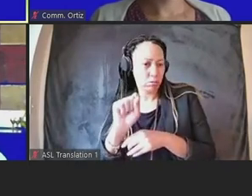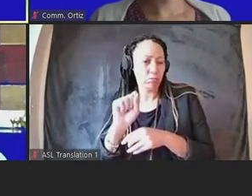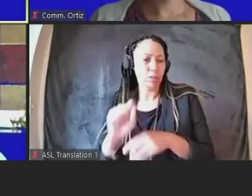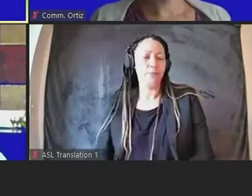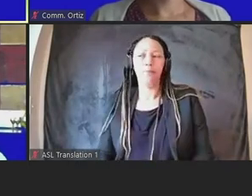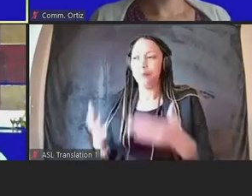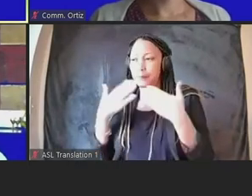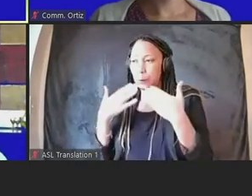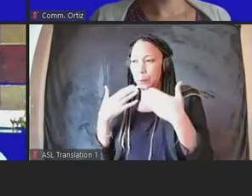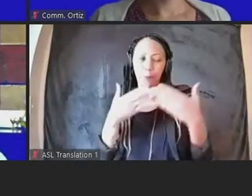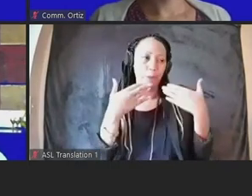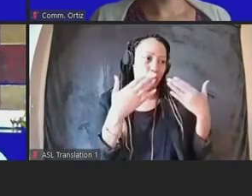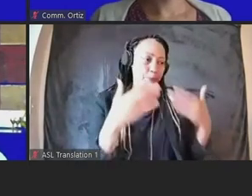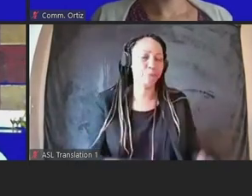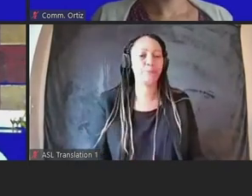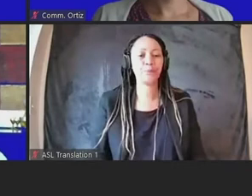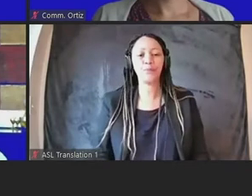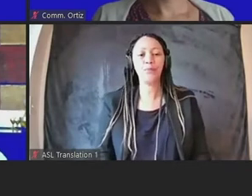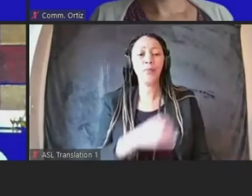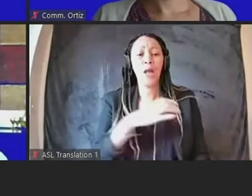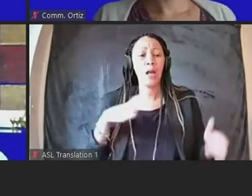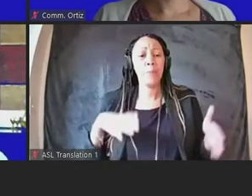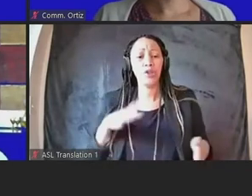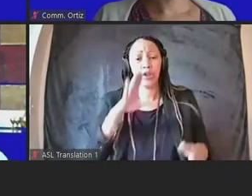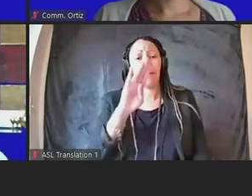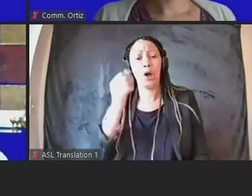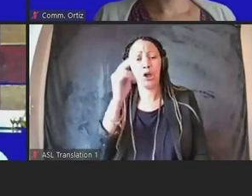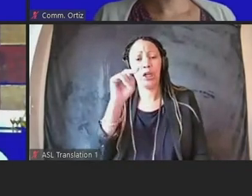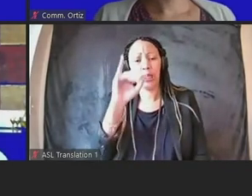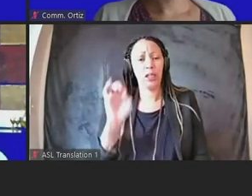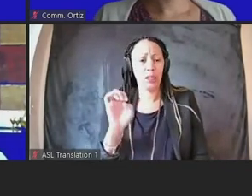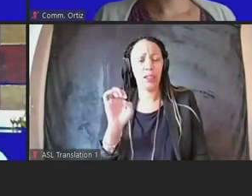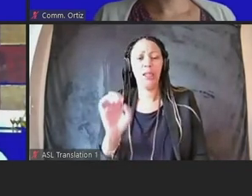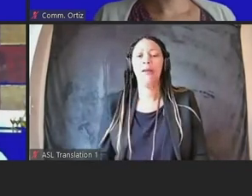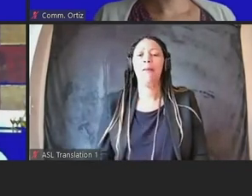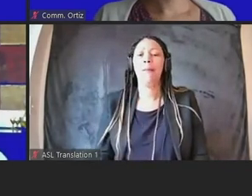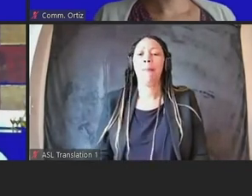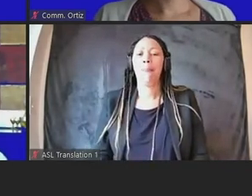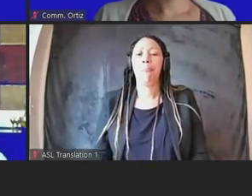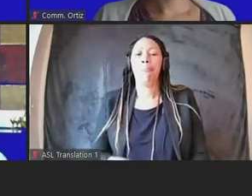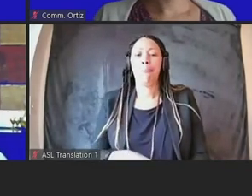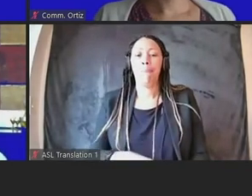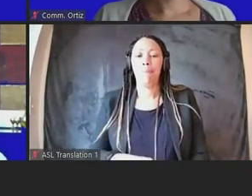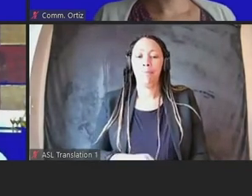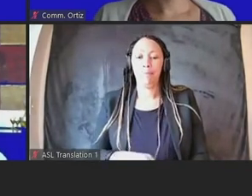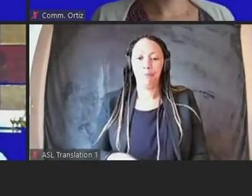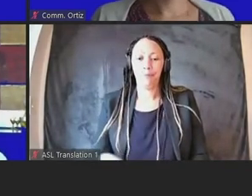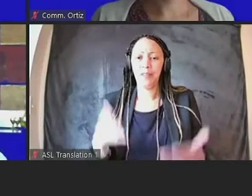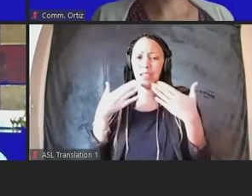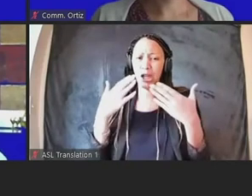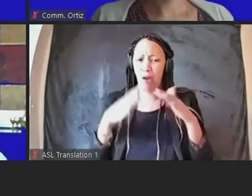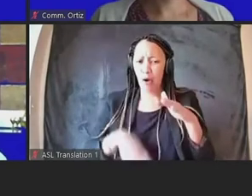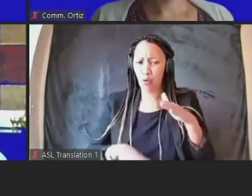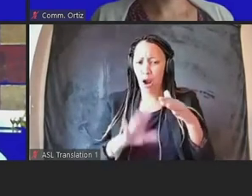Thank you. Thank you. Commissioner Burney. Thank you. Do you have a ground floor